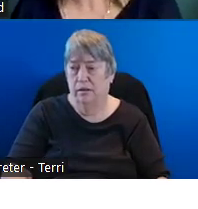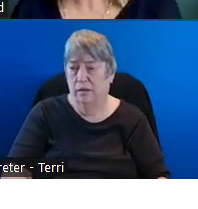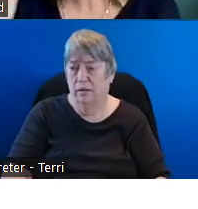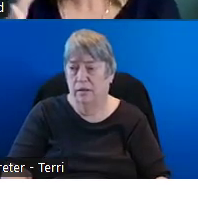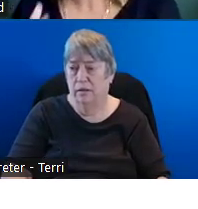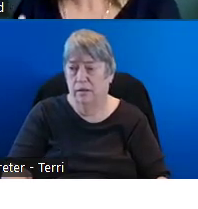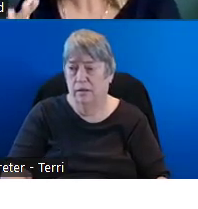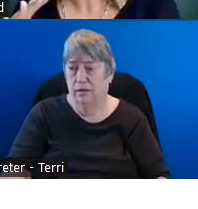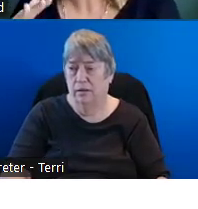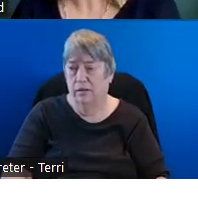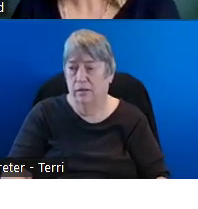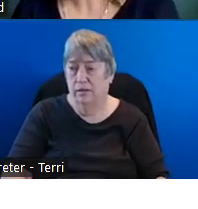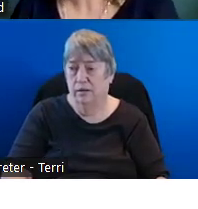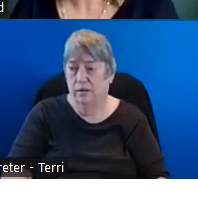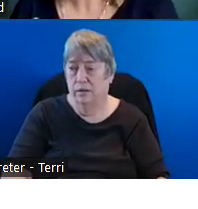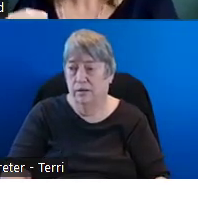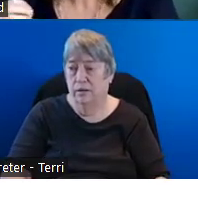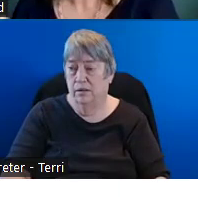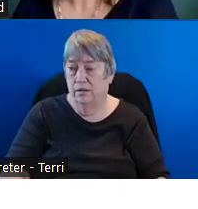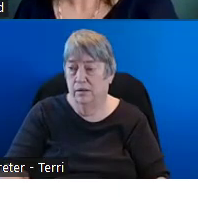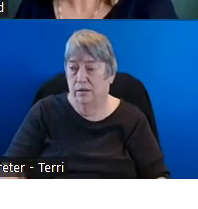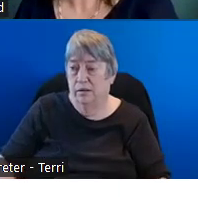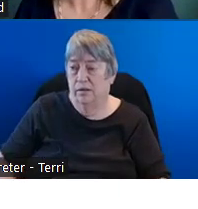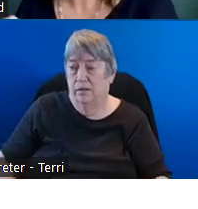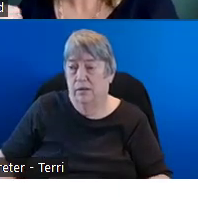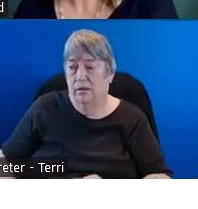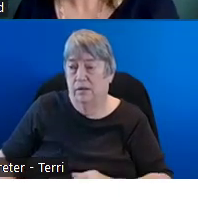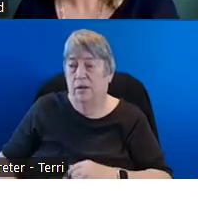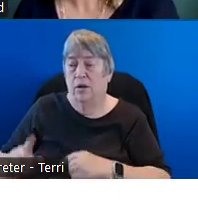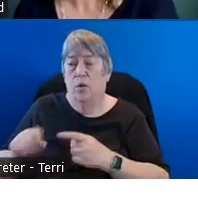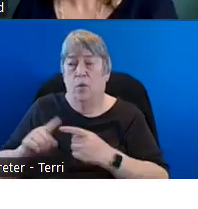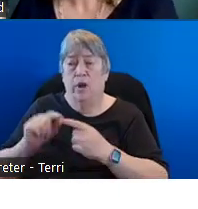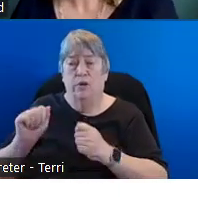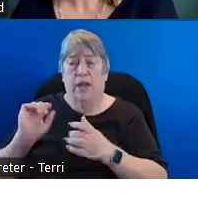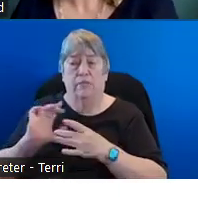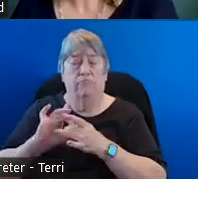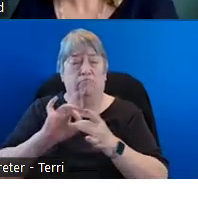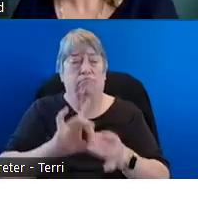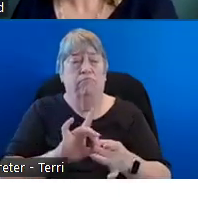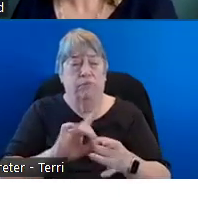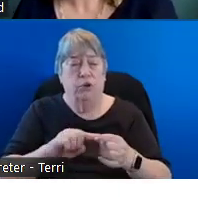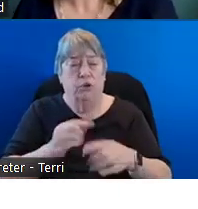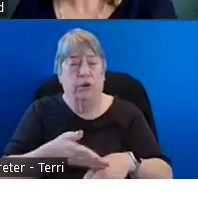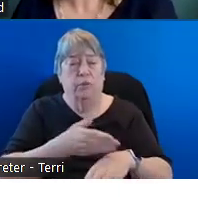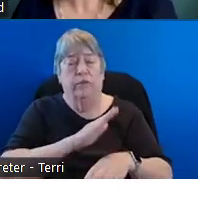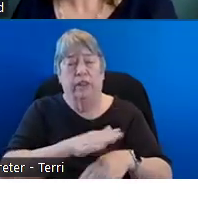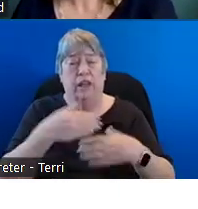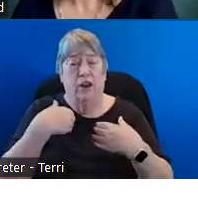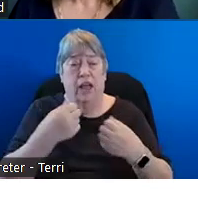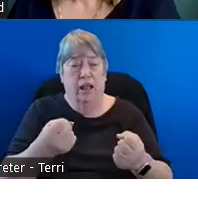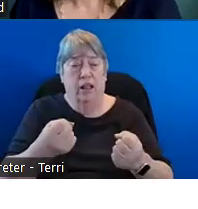as long as you can qualify them back to the person's improving their health, their independence, or their quality of